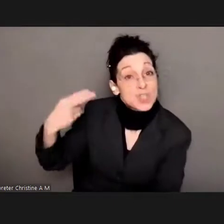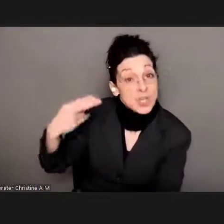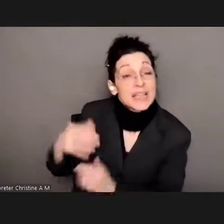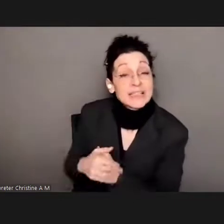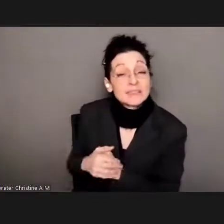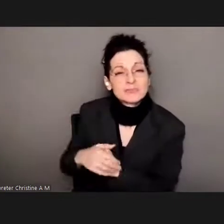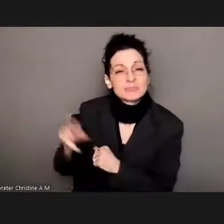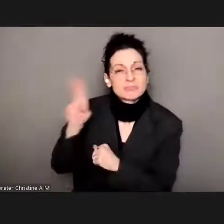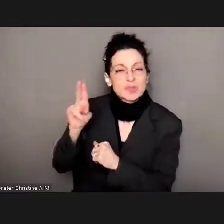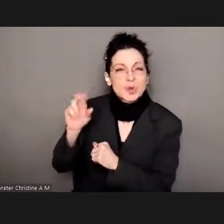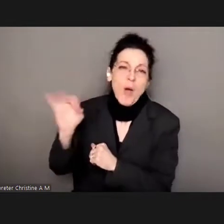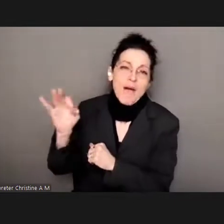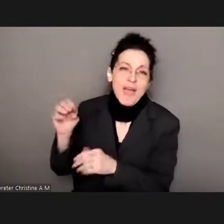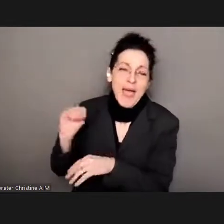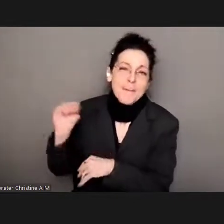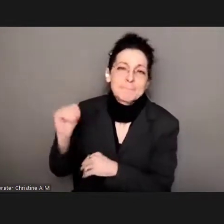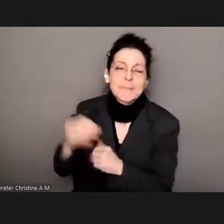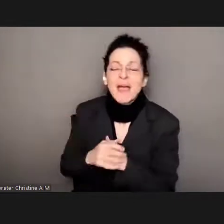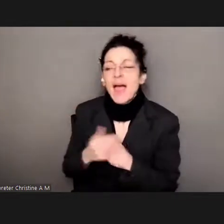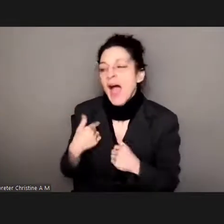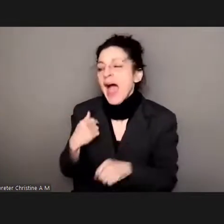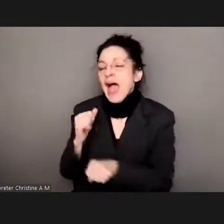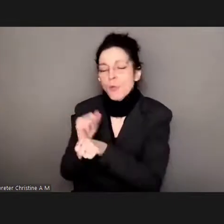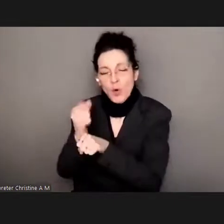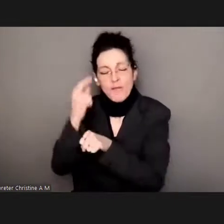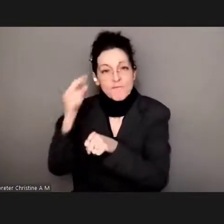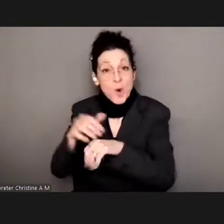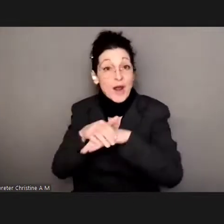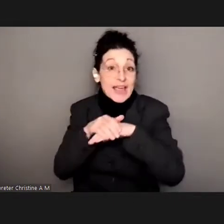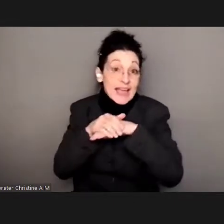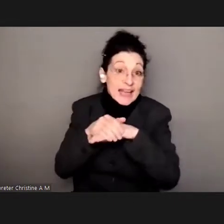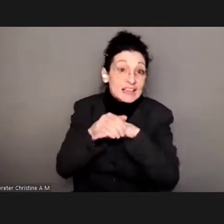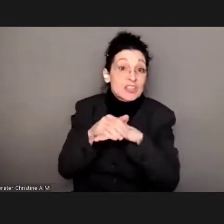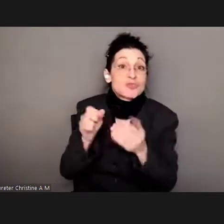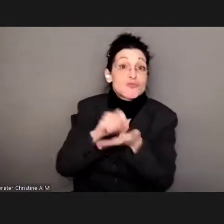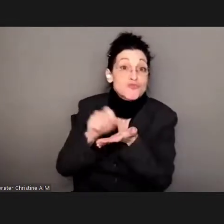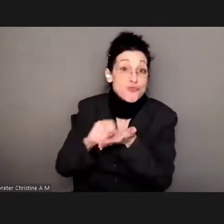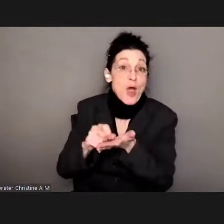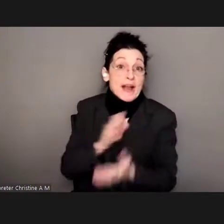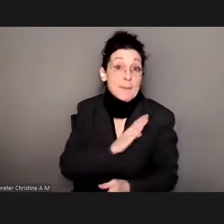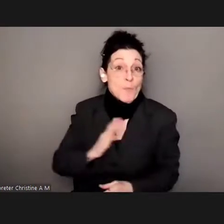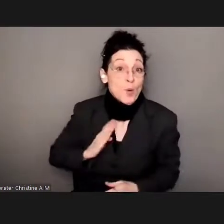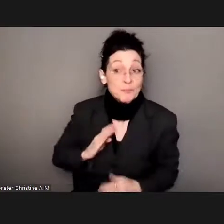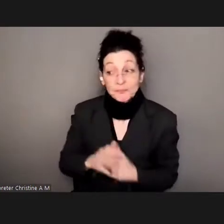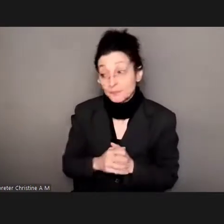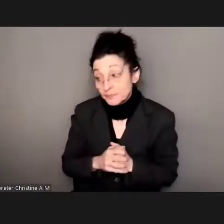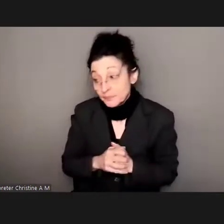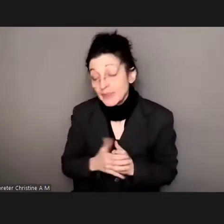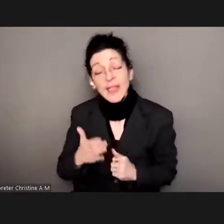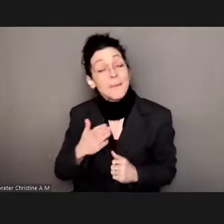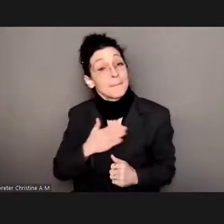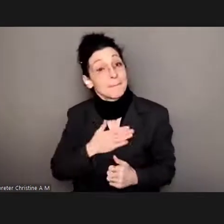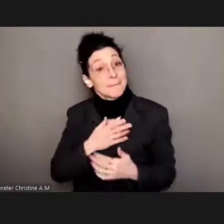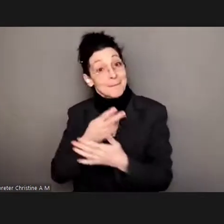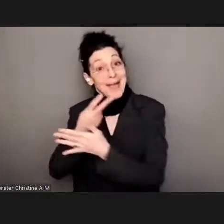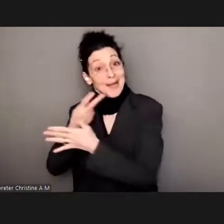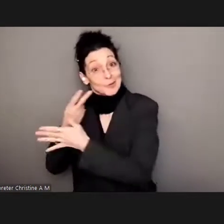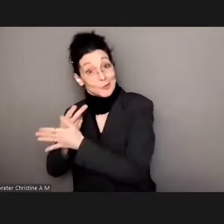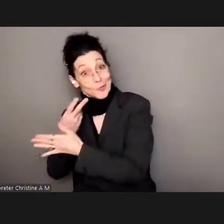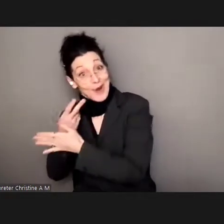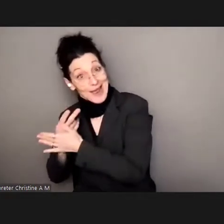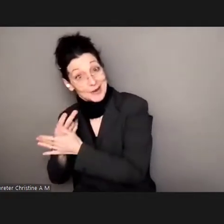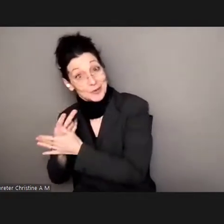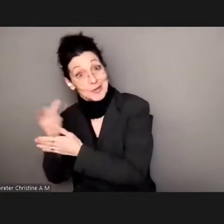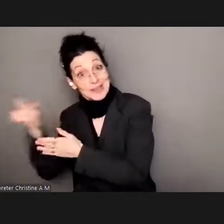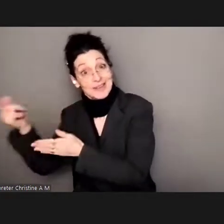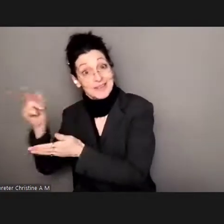then it was called the English Composition Board. And at my graduate institution, the University of Massachusetts,